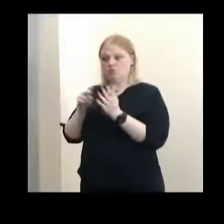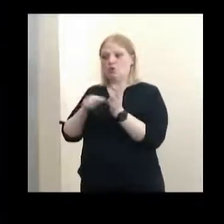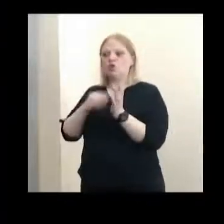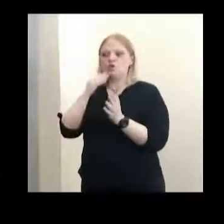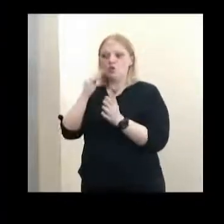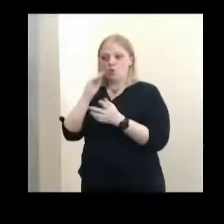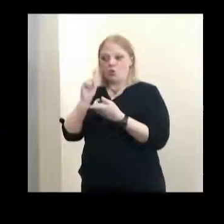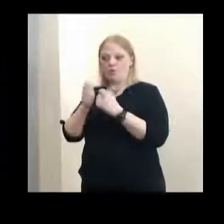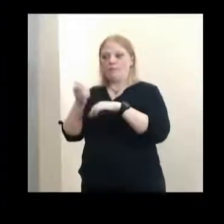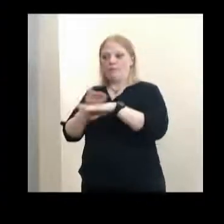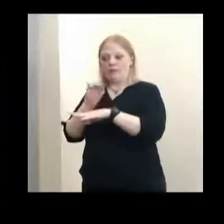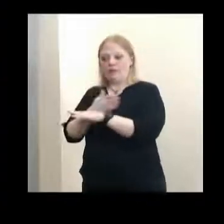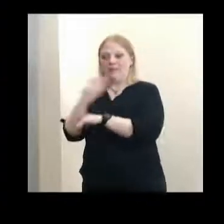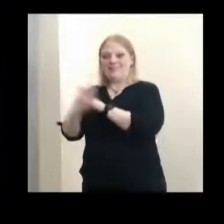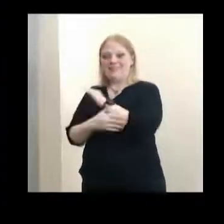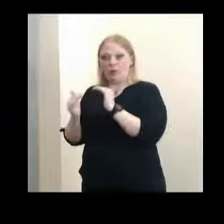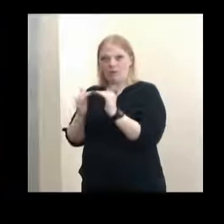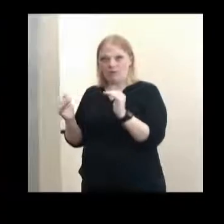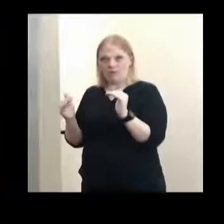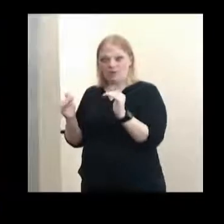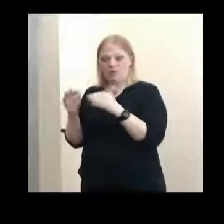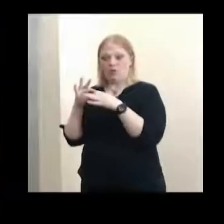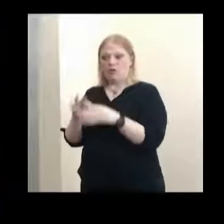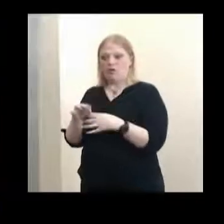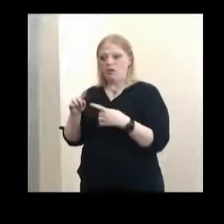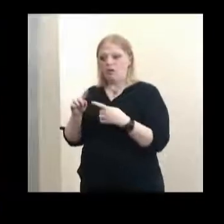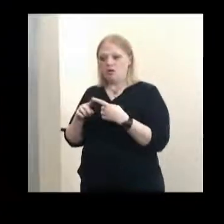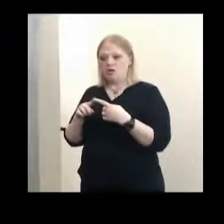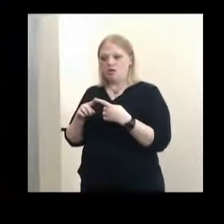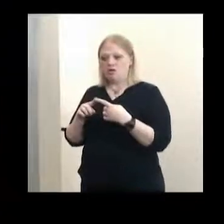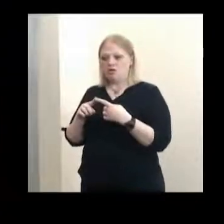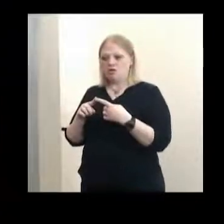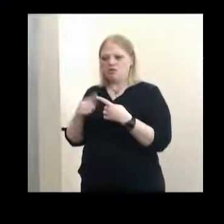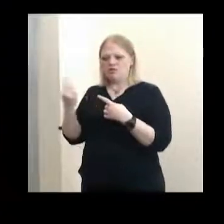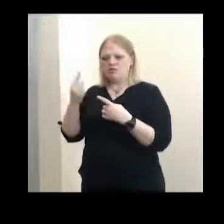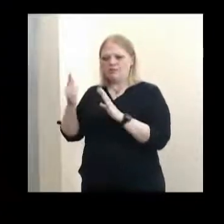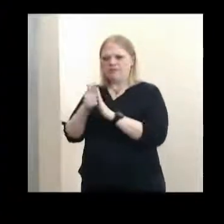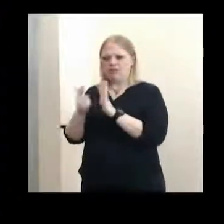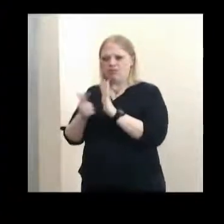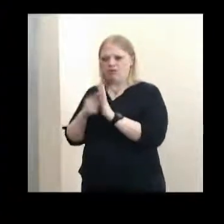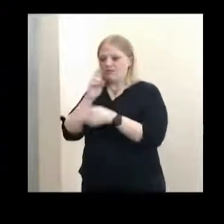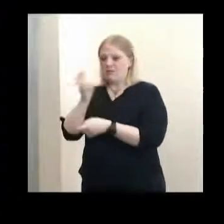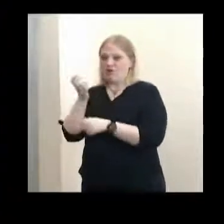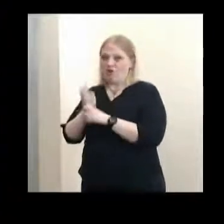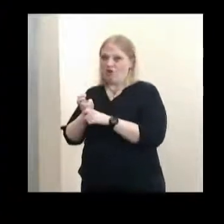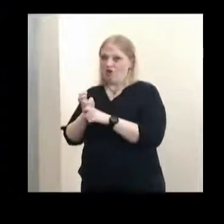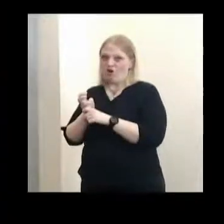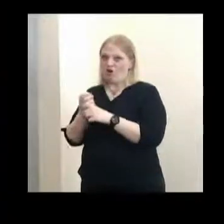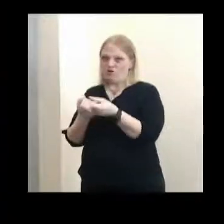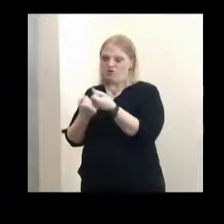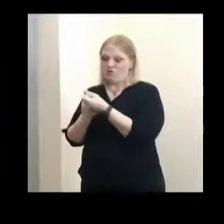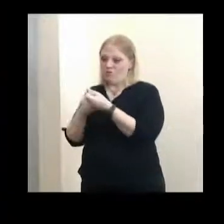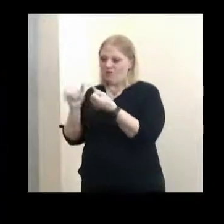at the county level in regard to Ruthie's Law. It's obviously been hard to enforce that. Nursing homes have argued it's illegal, and some filed